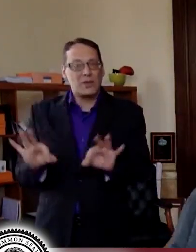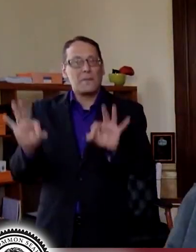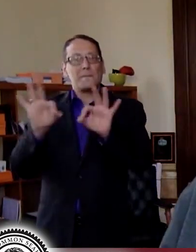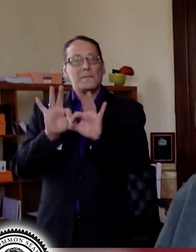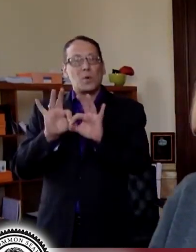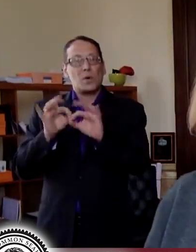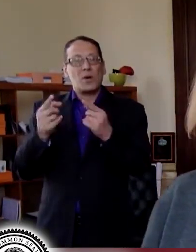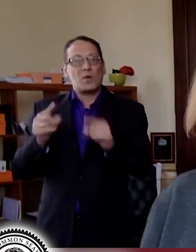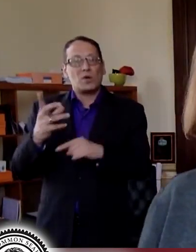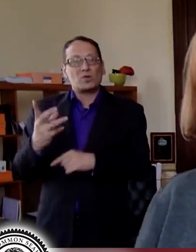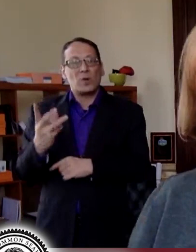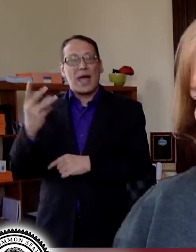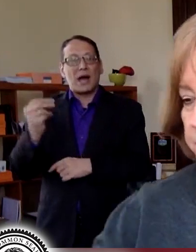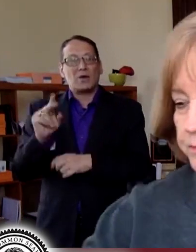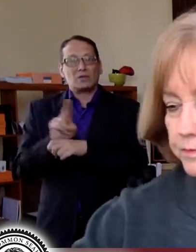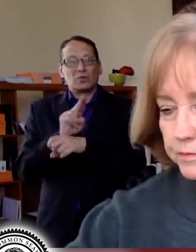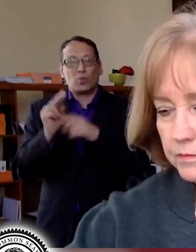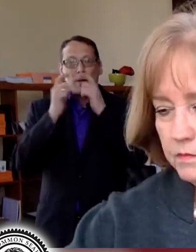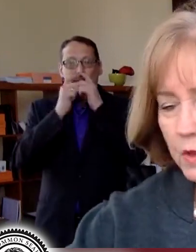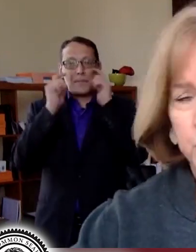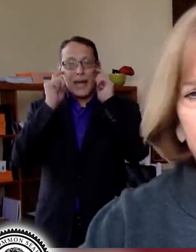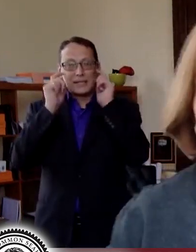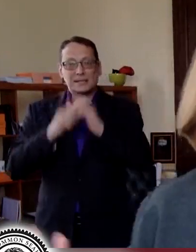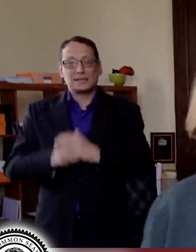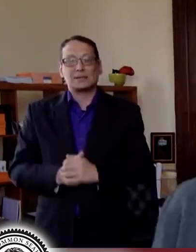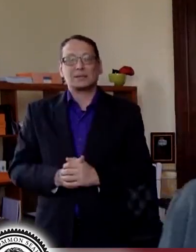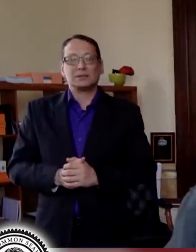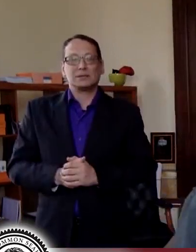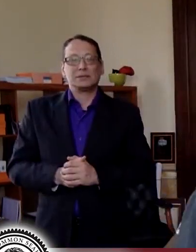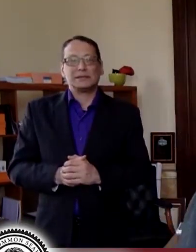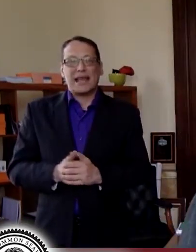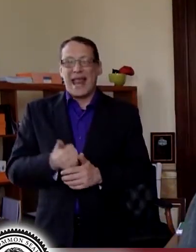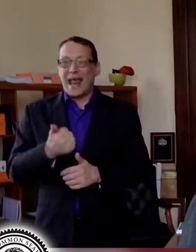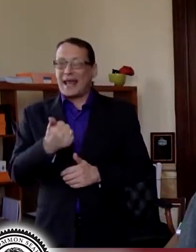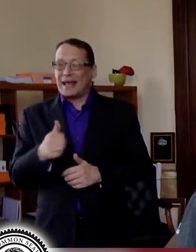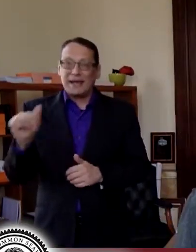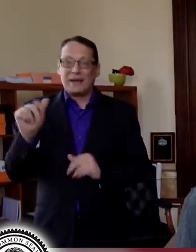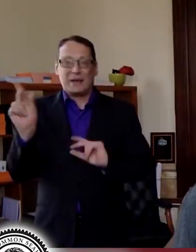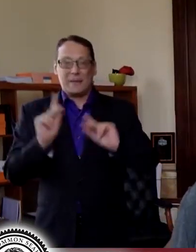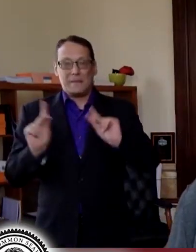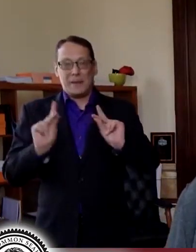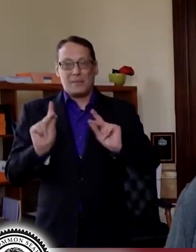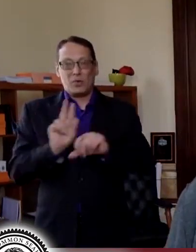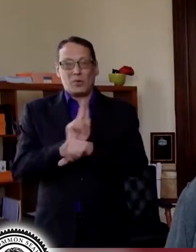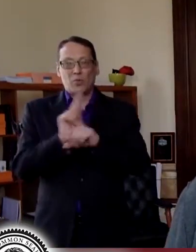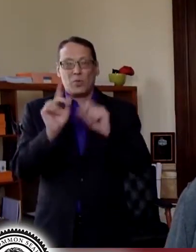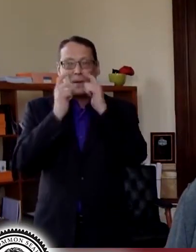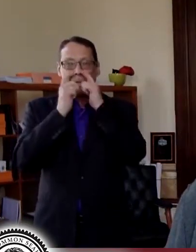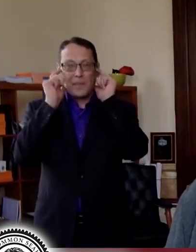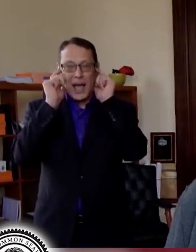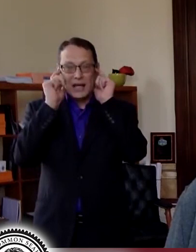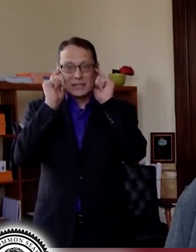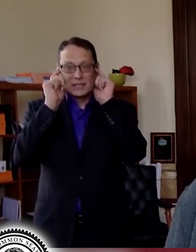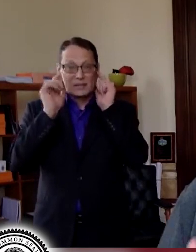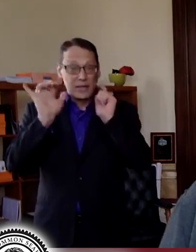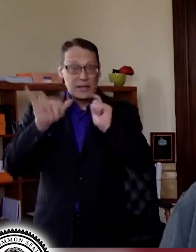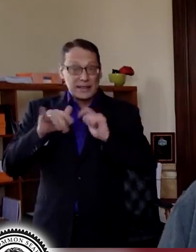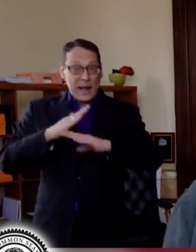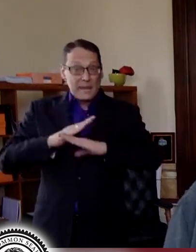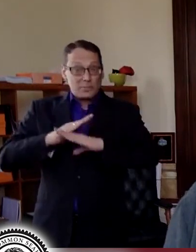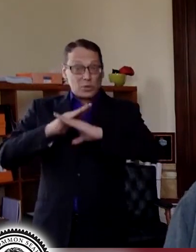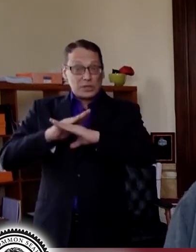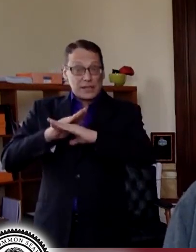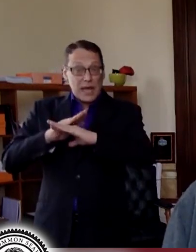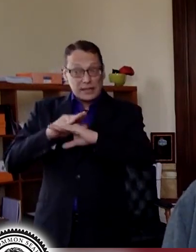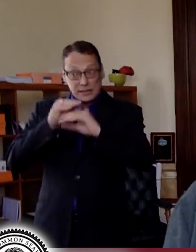out to wear a mask when you're around any people at all, because that protects them